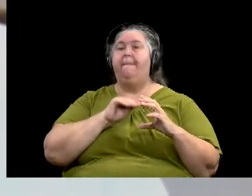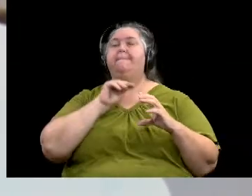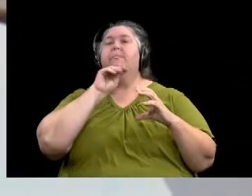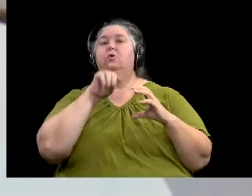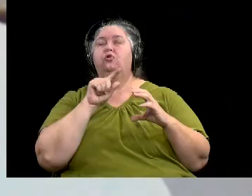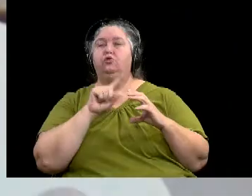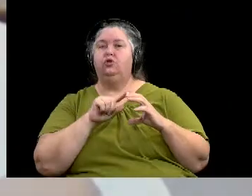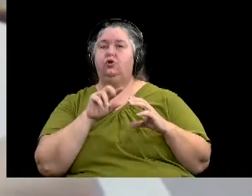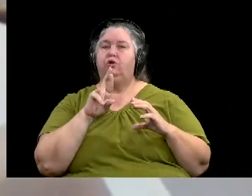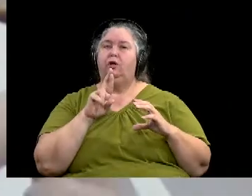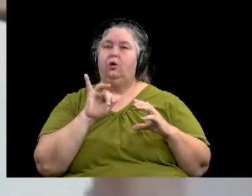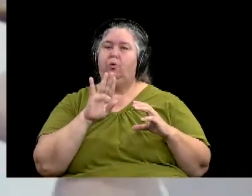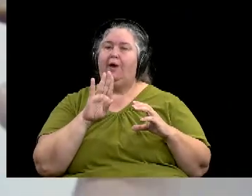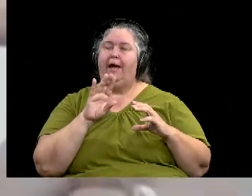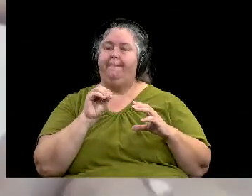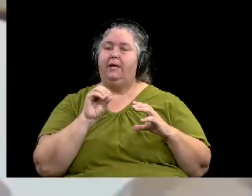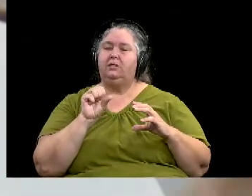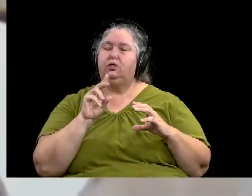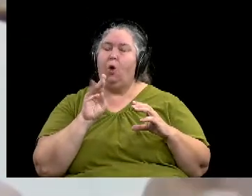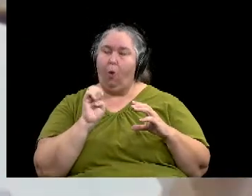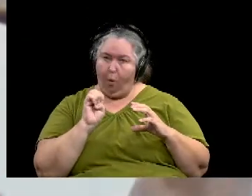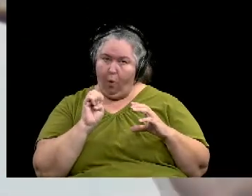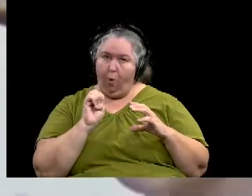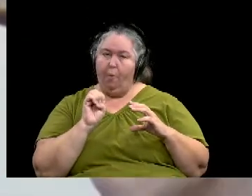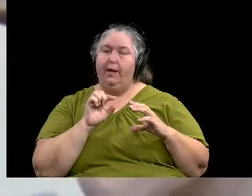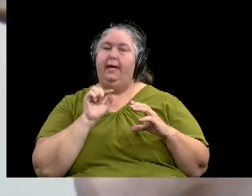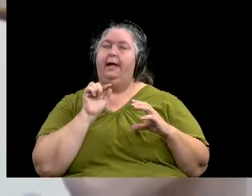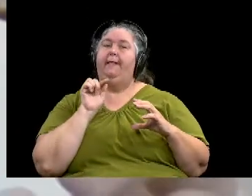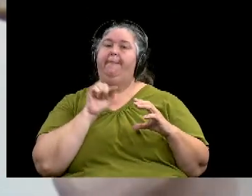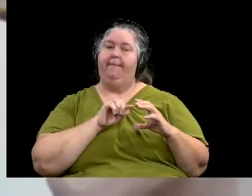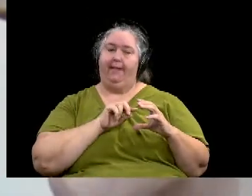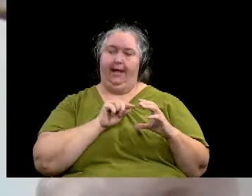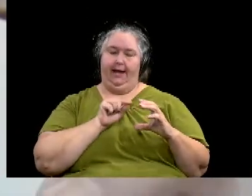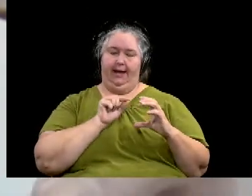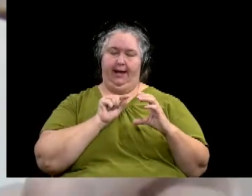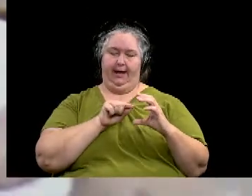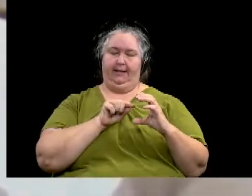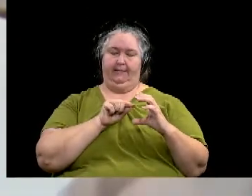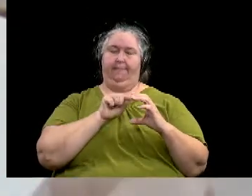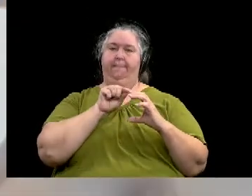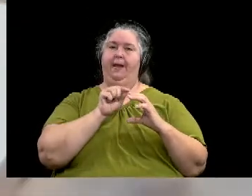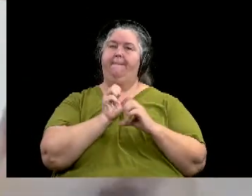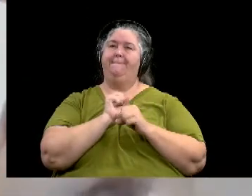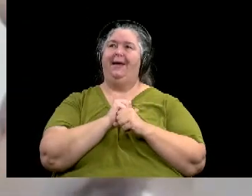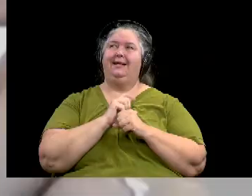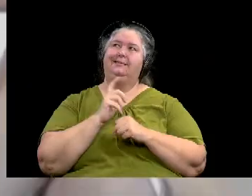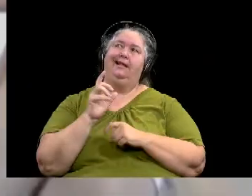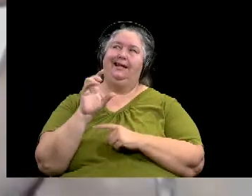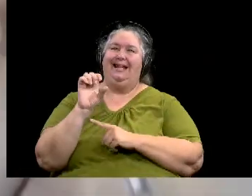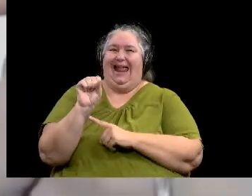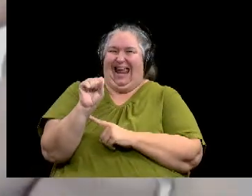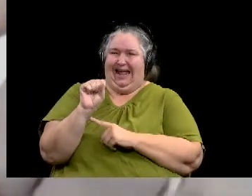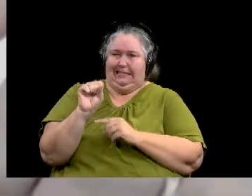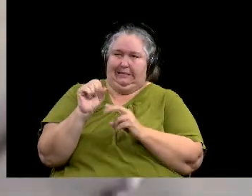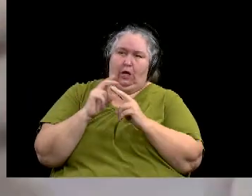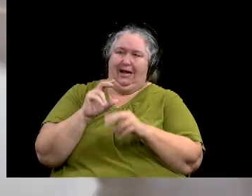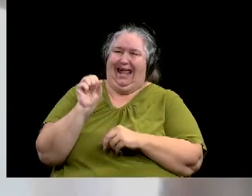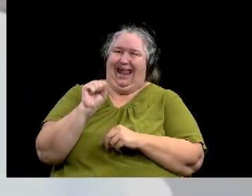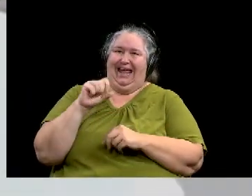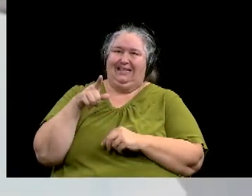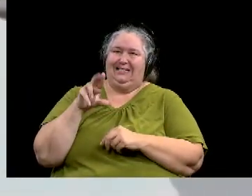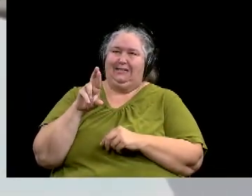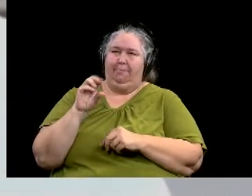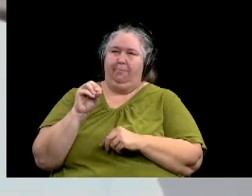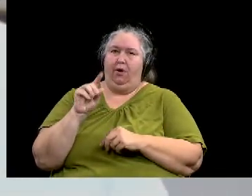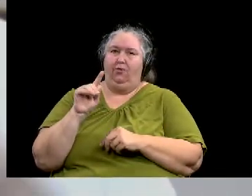makes the S protein, the spike protein, on the ribosome. That little bit of genetic material then